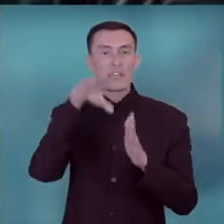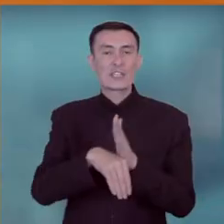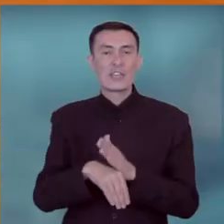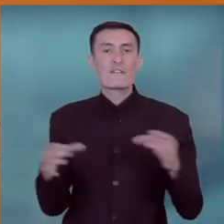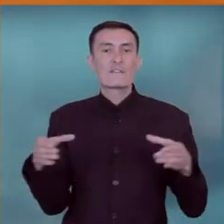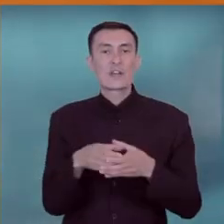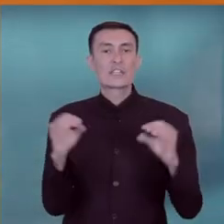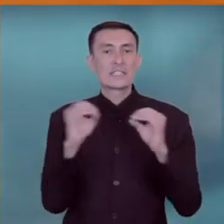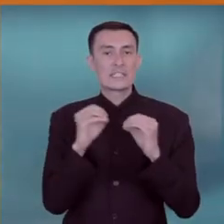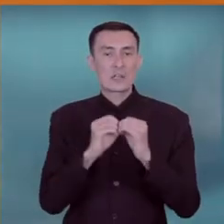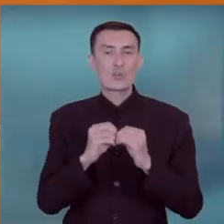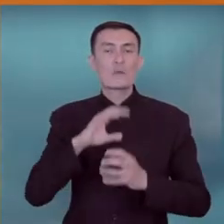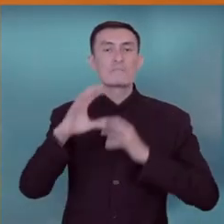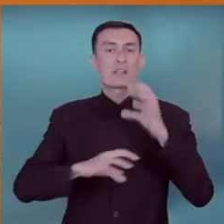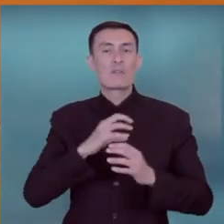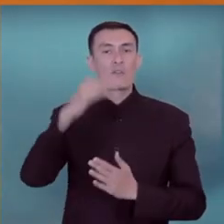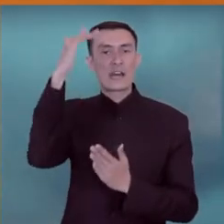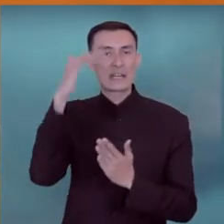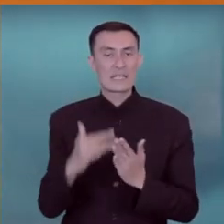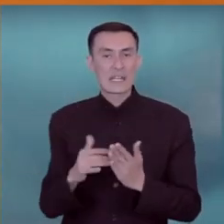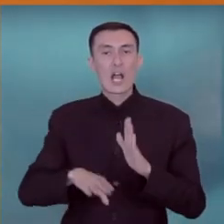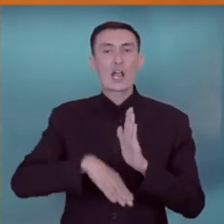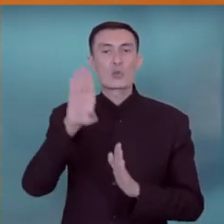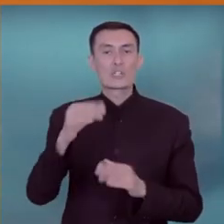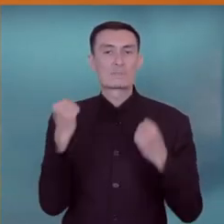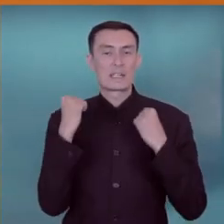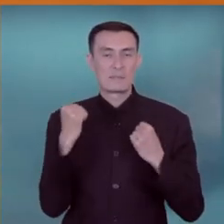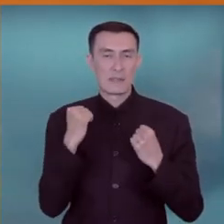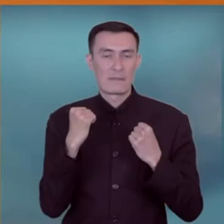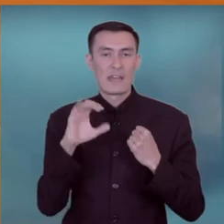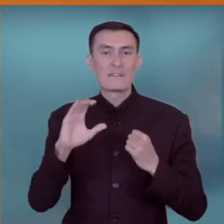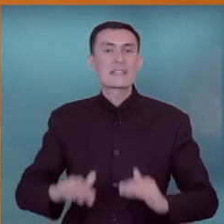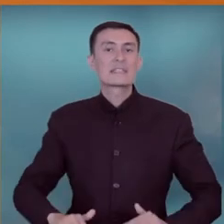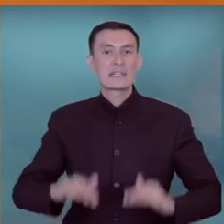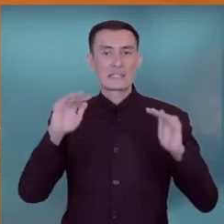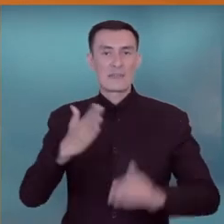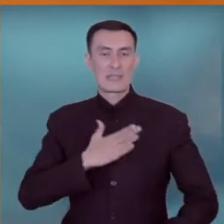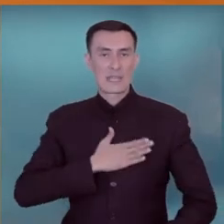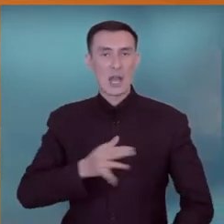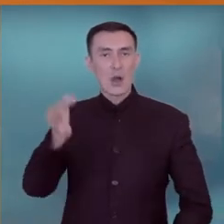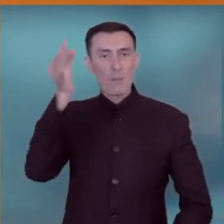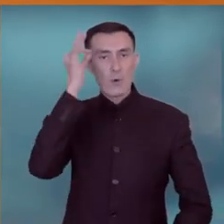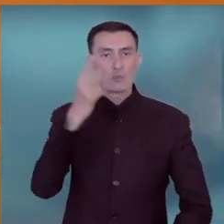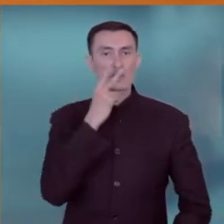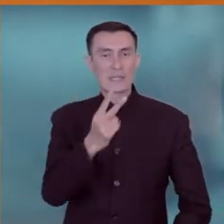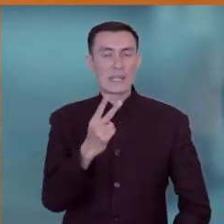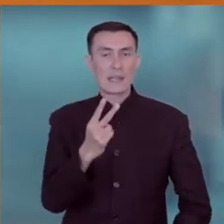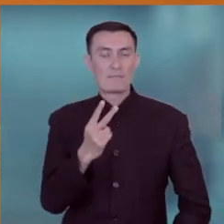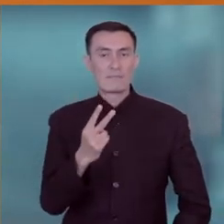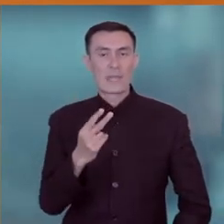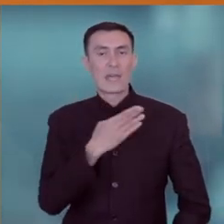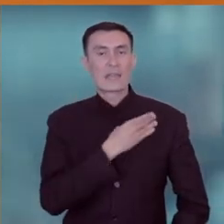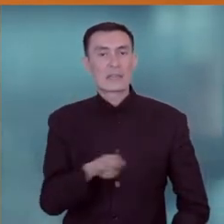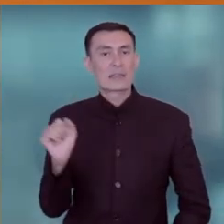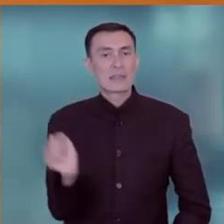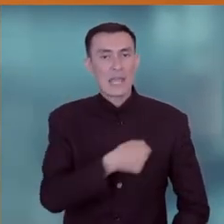players. I remember when I was a child, I was watching a tennis game and I immediately became interested